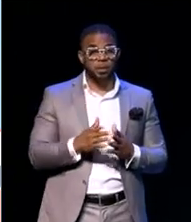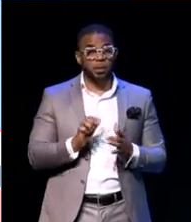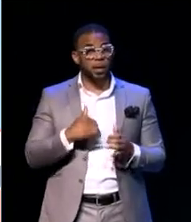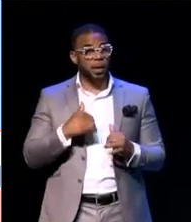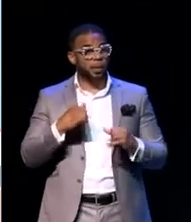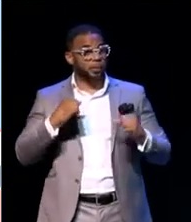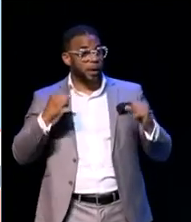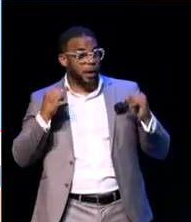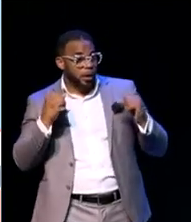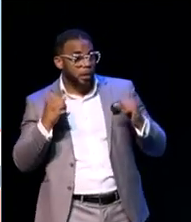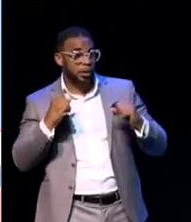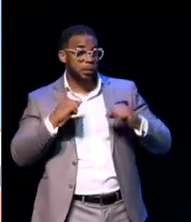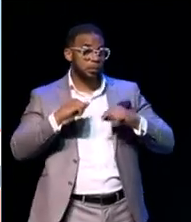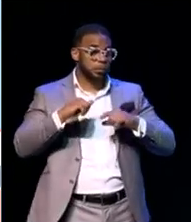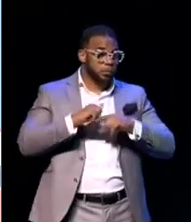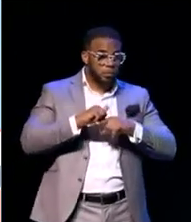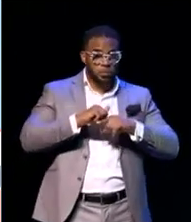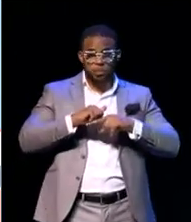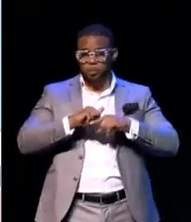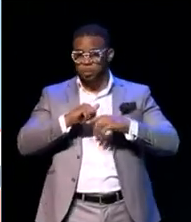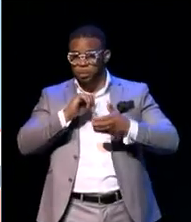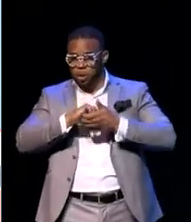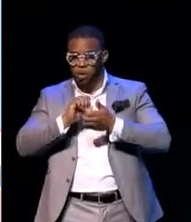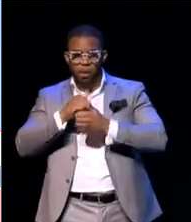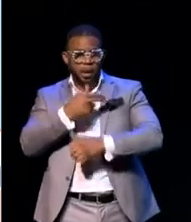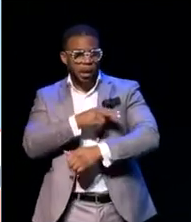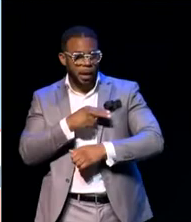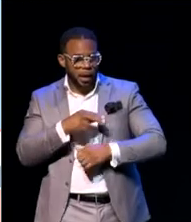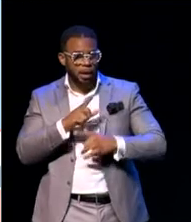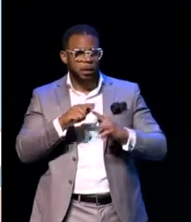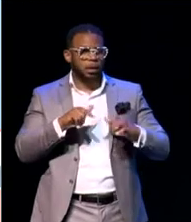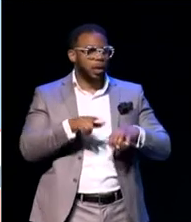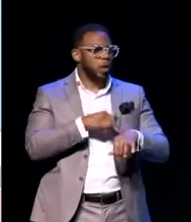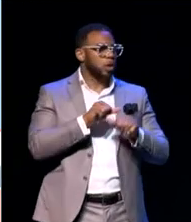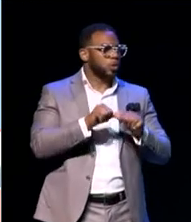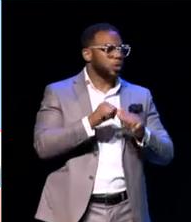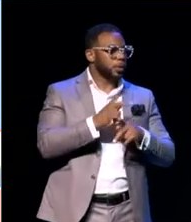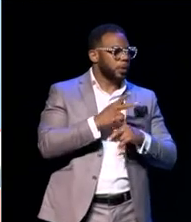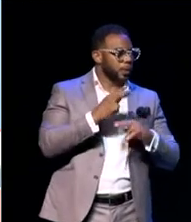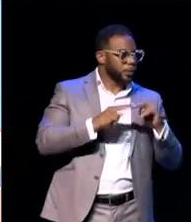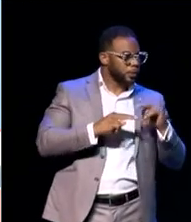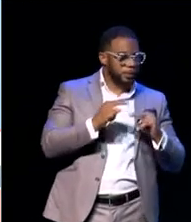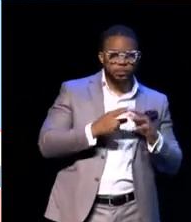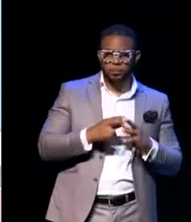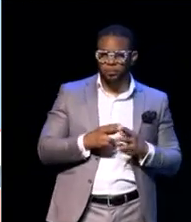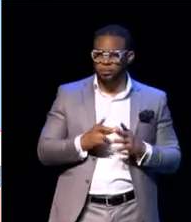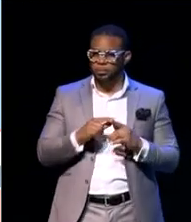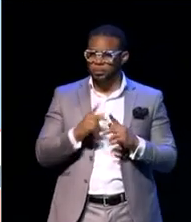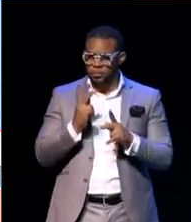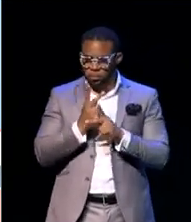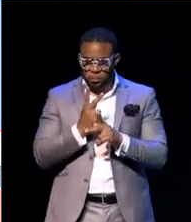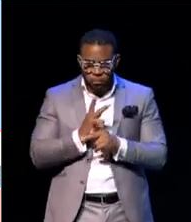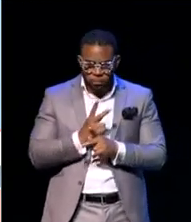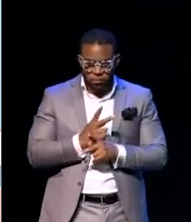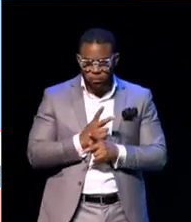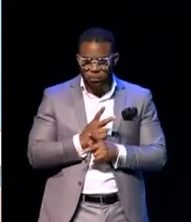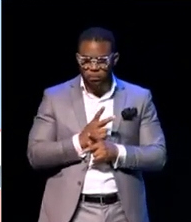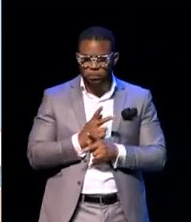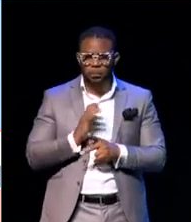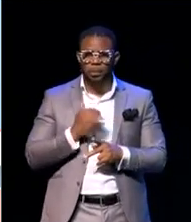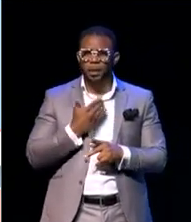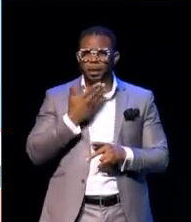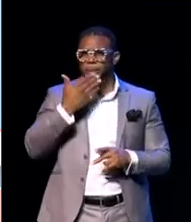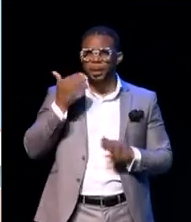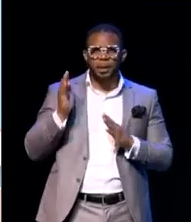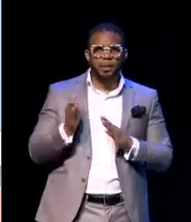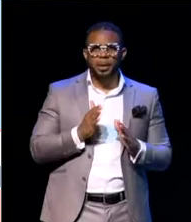have exercises and we have drills, and we partner with our hospitals and our long-term care facilities to figure out our